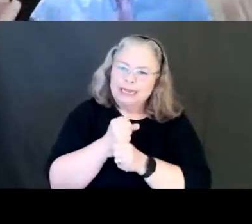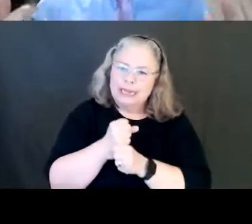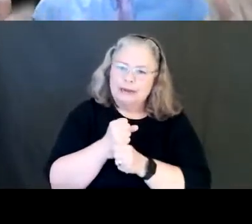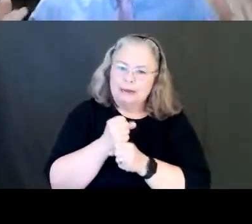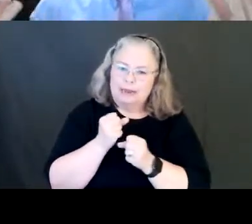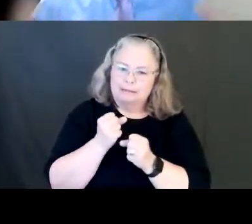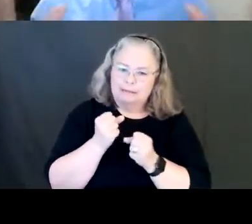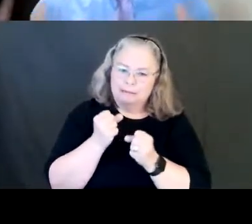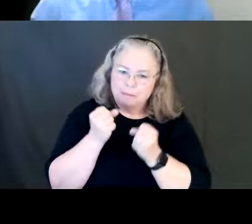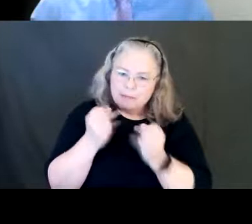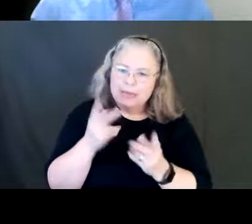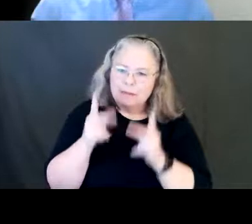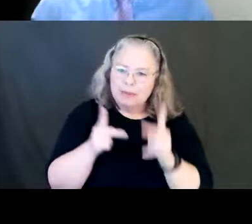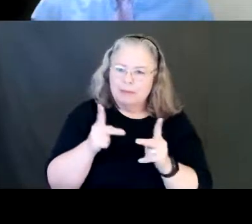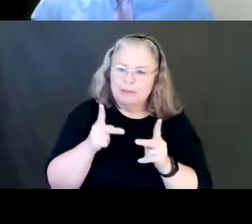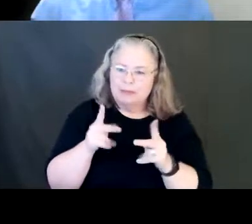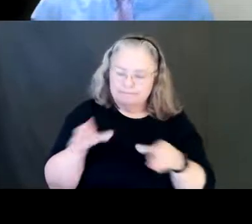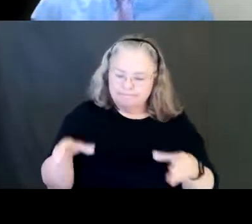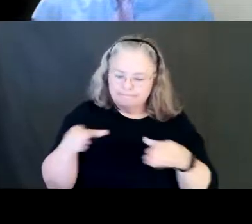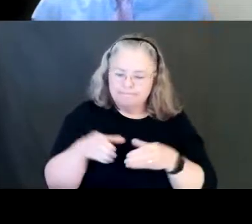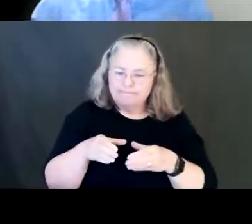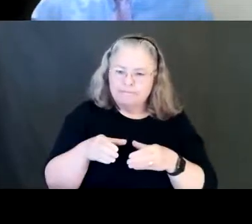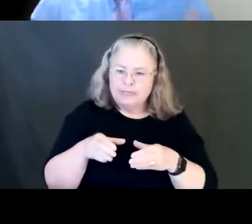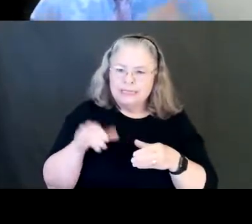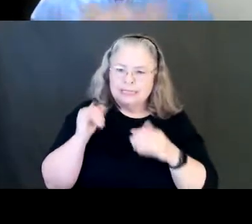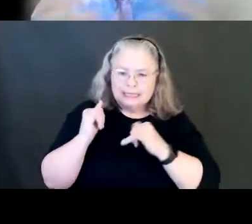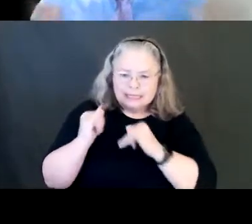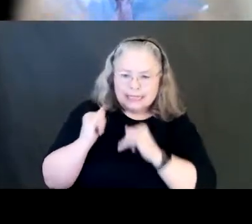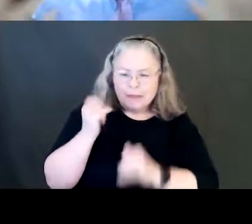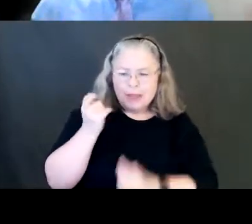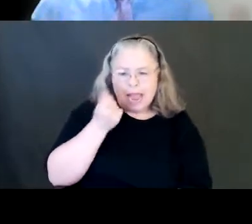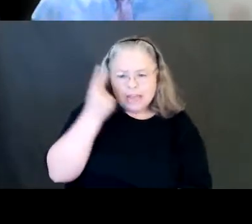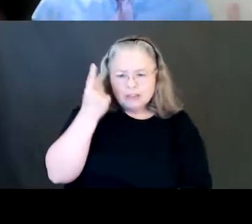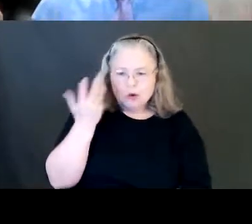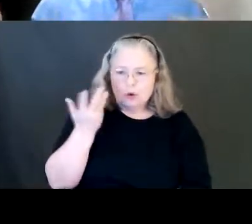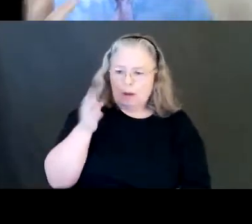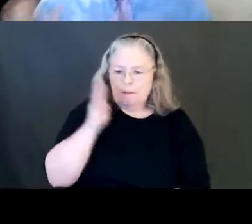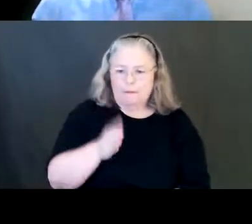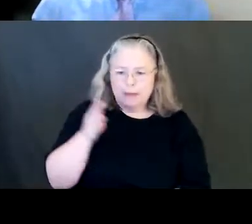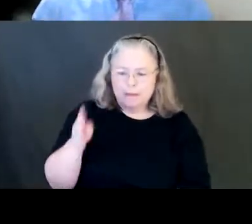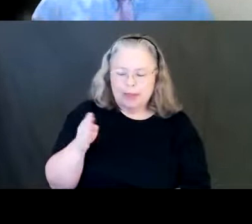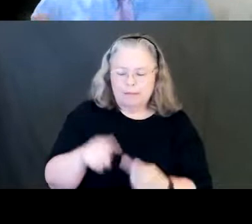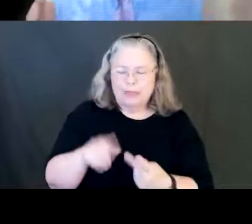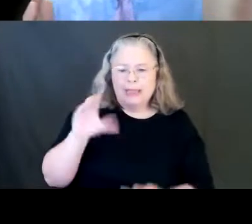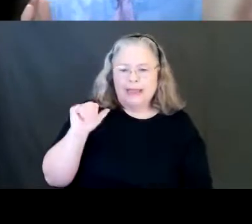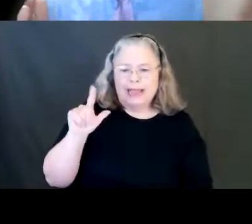people in the same understanding of Brilliant Beginnings in Calspark, kind of on the